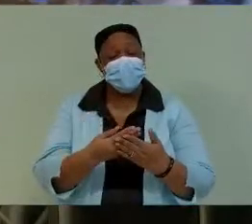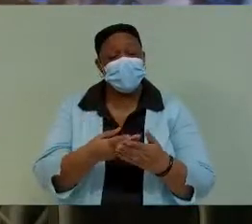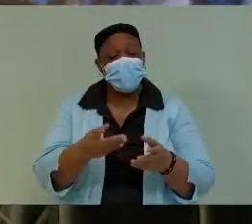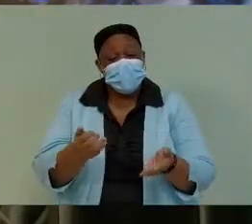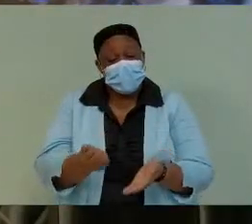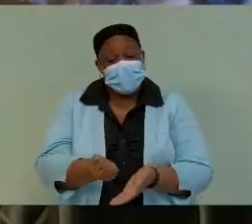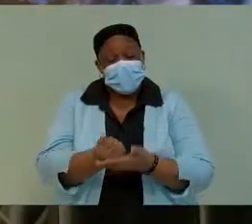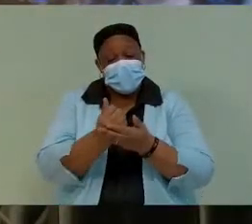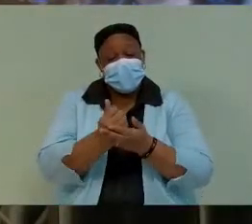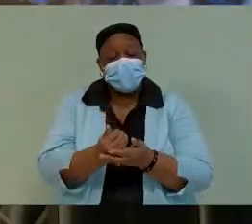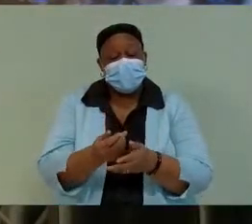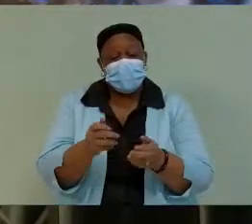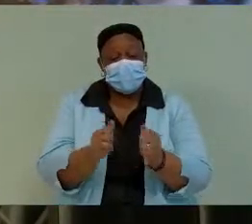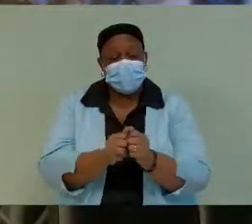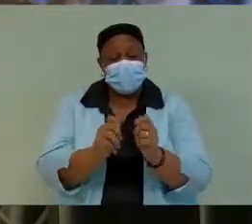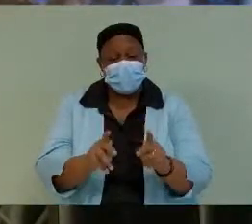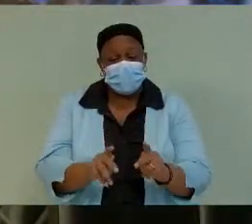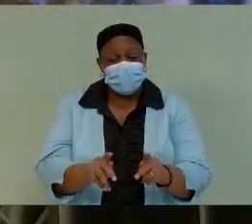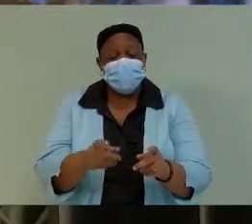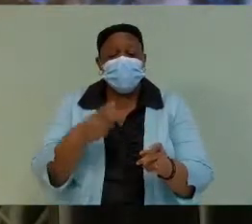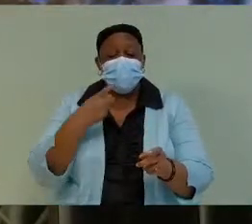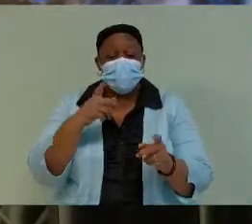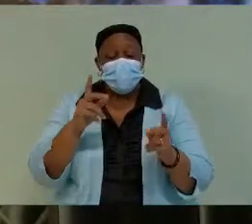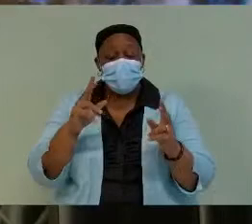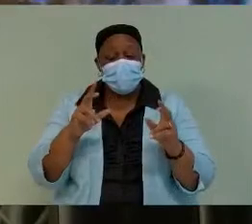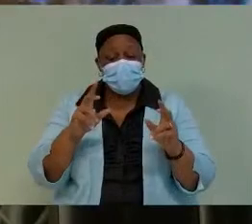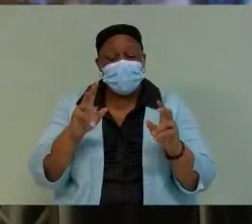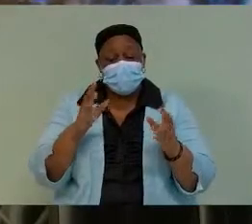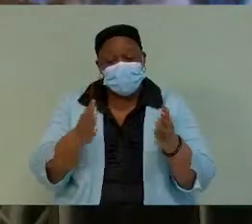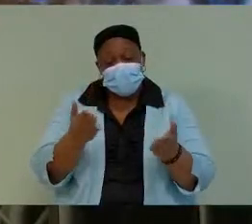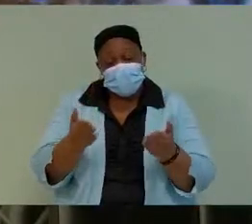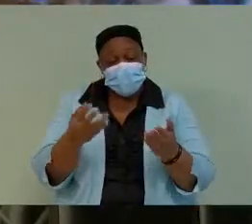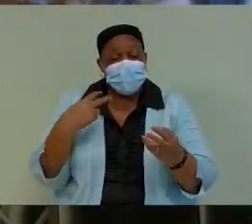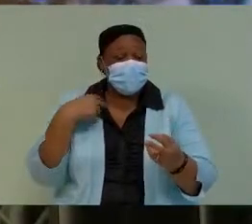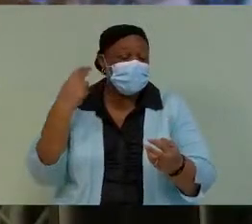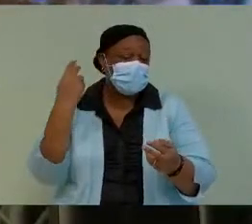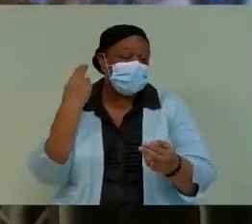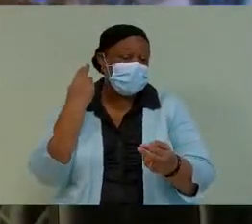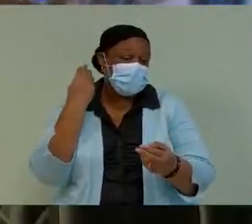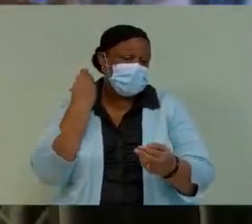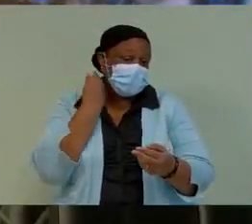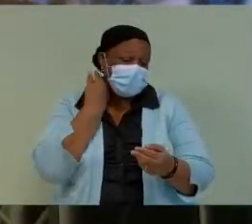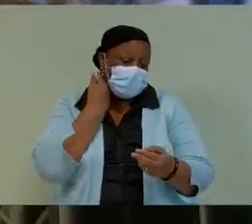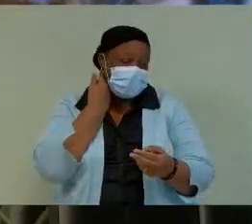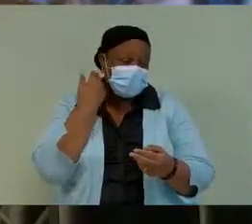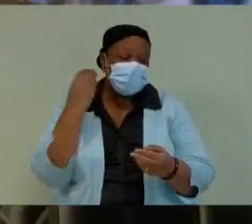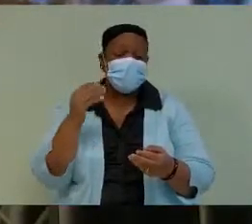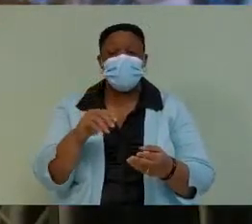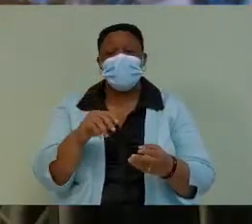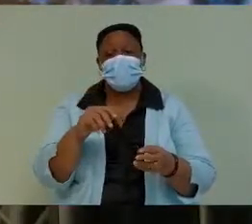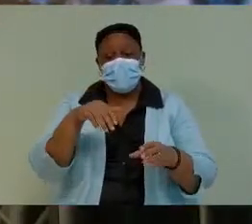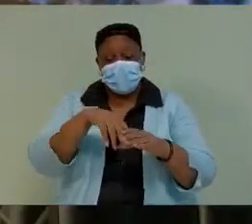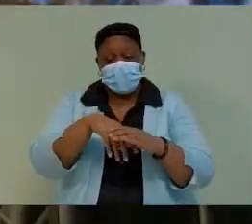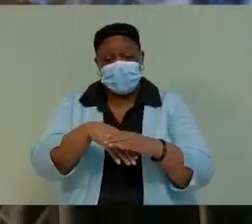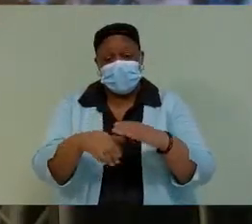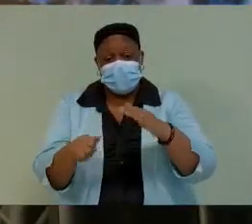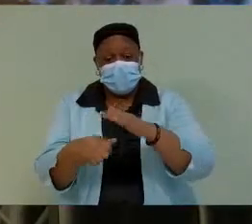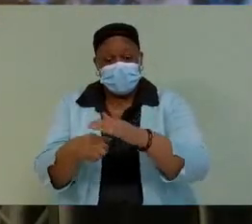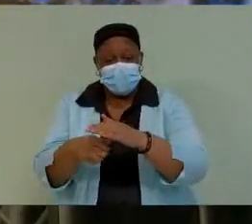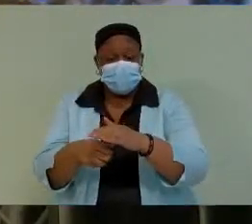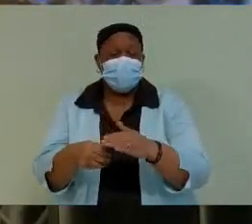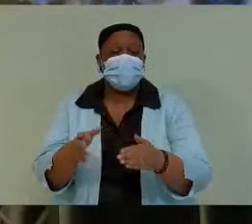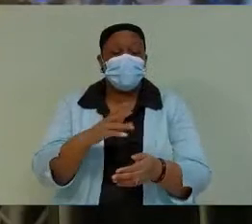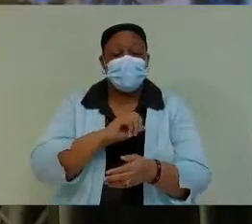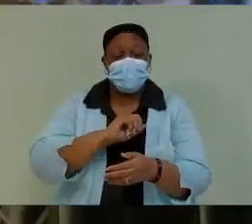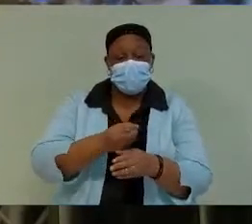screening persons either at our quarantine site or our treatment